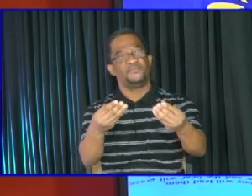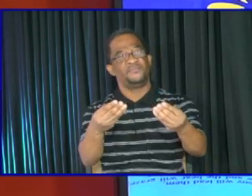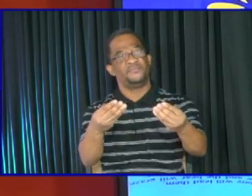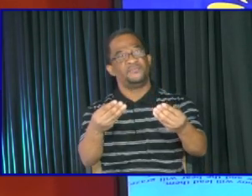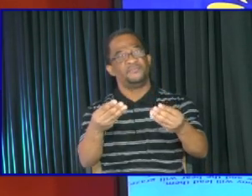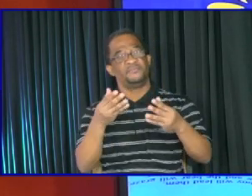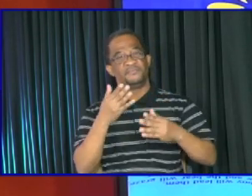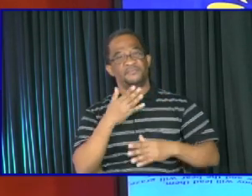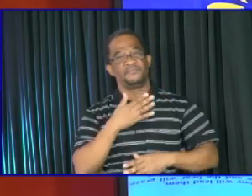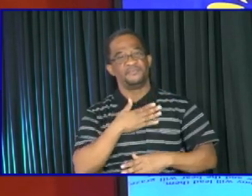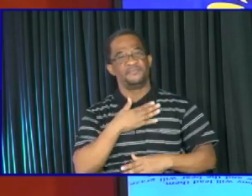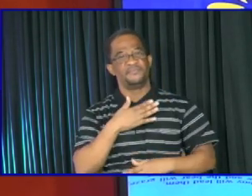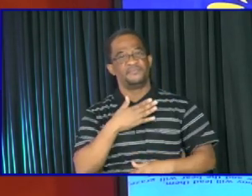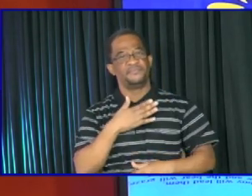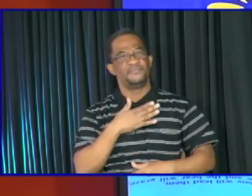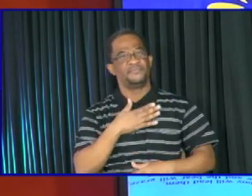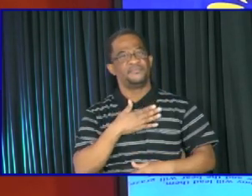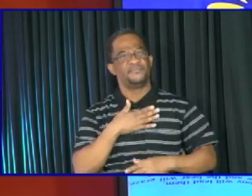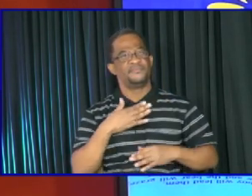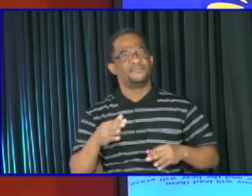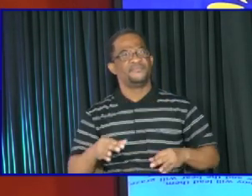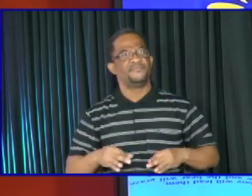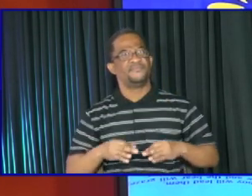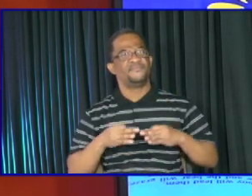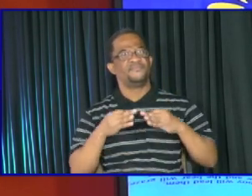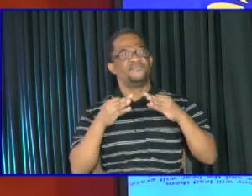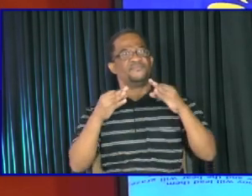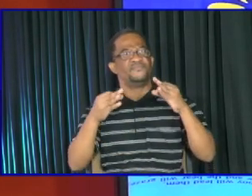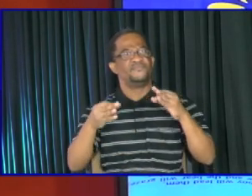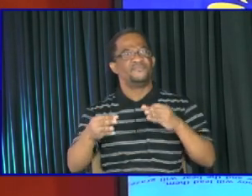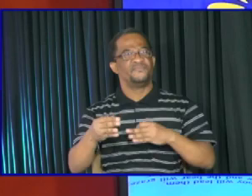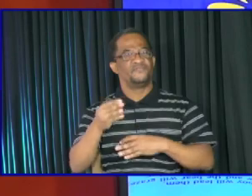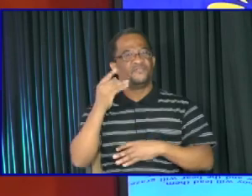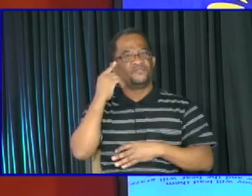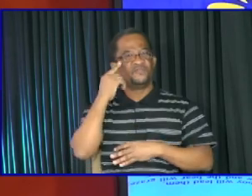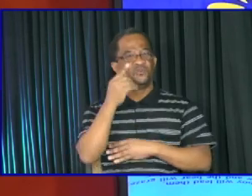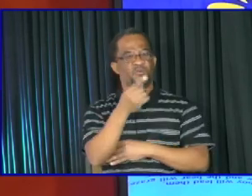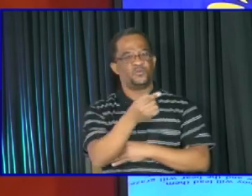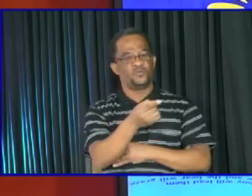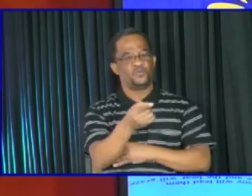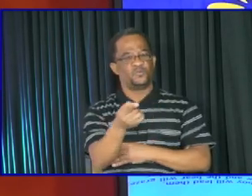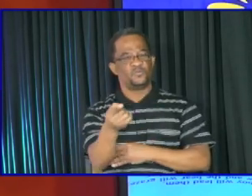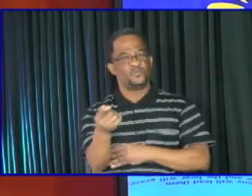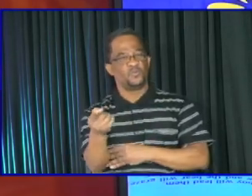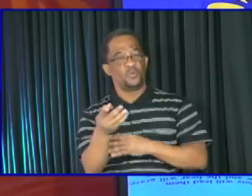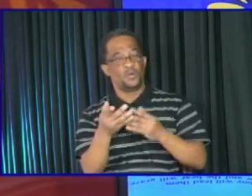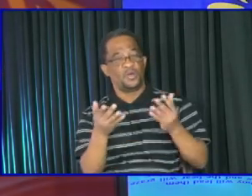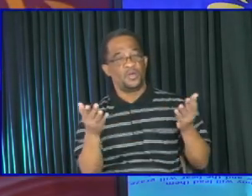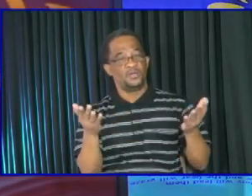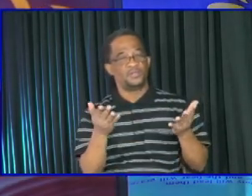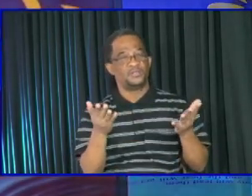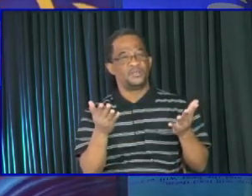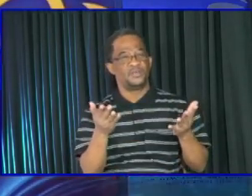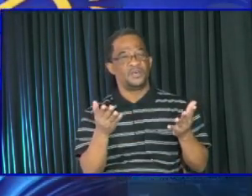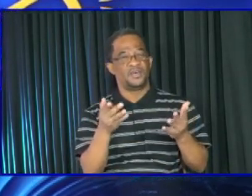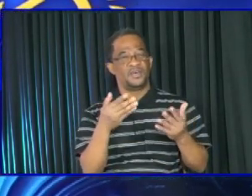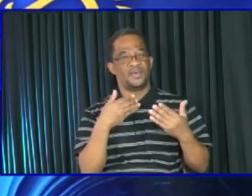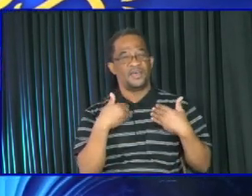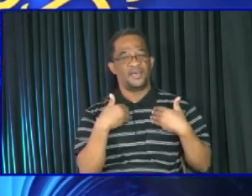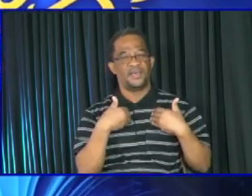I gave my life for thee. What